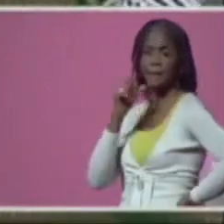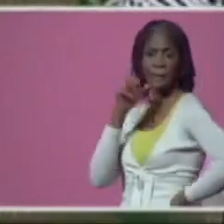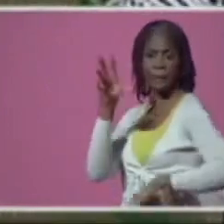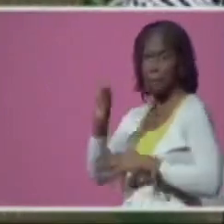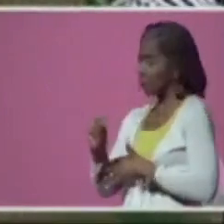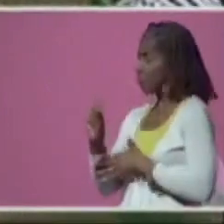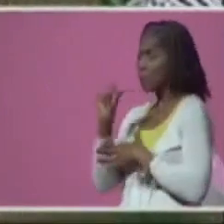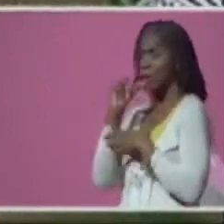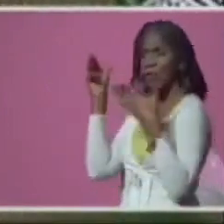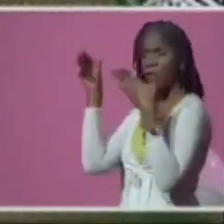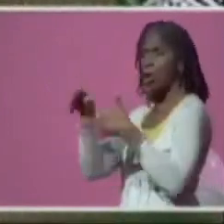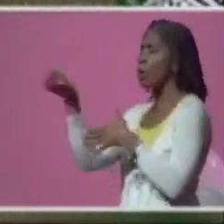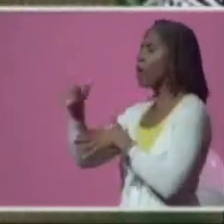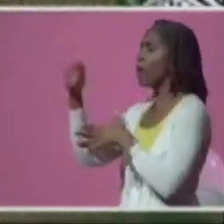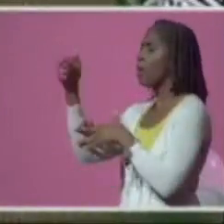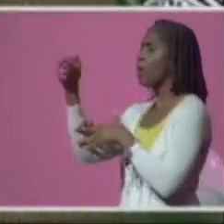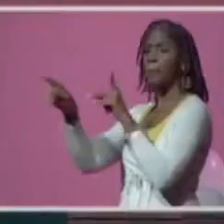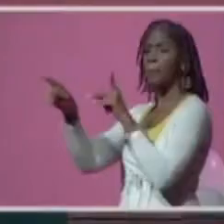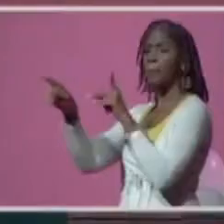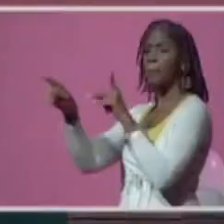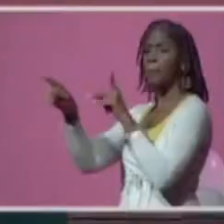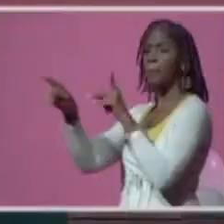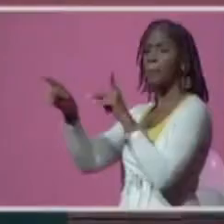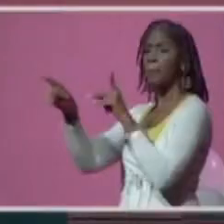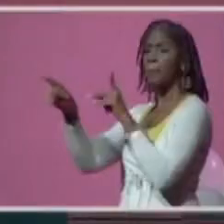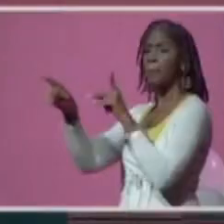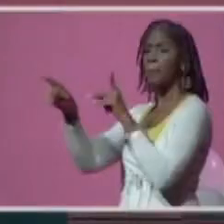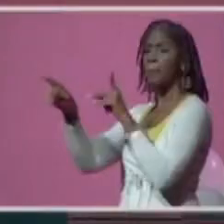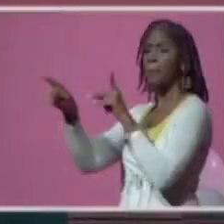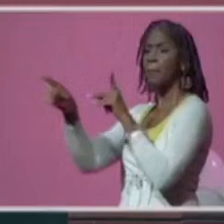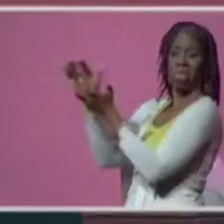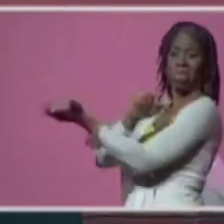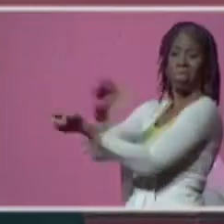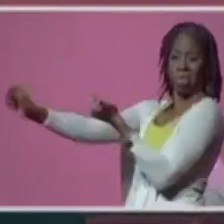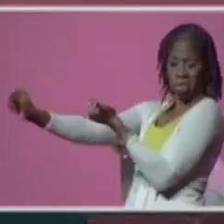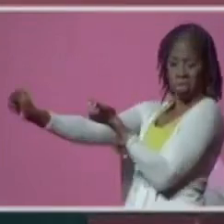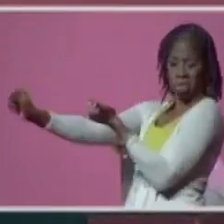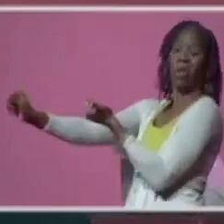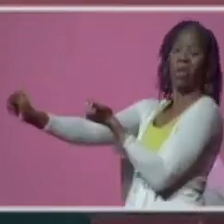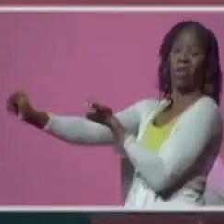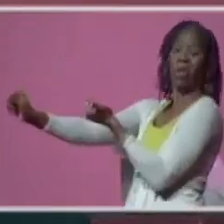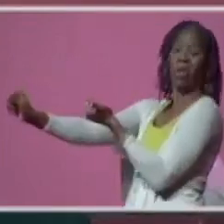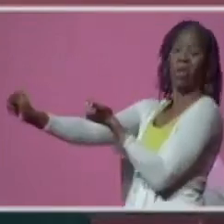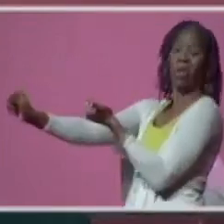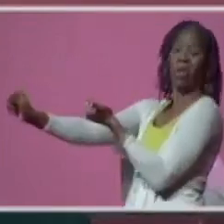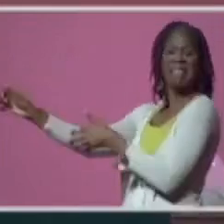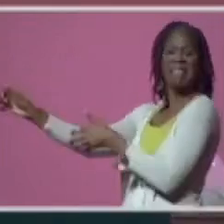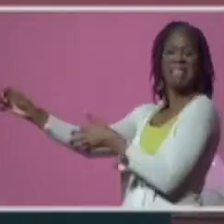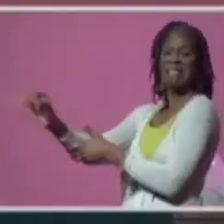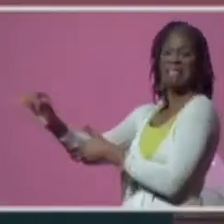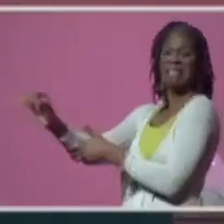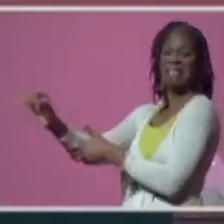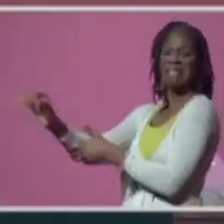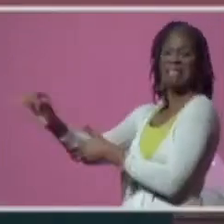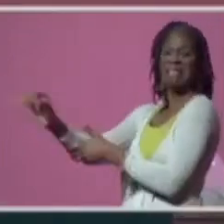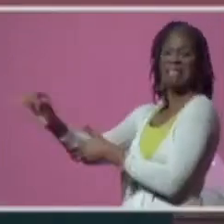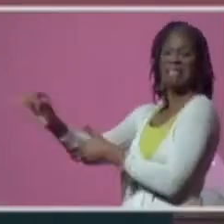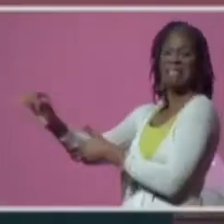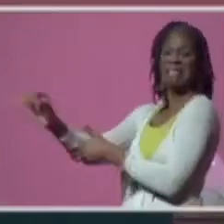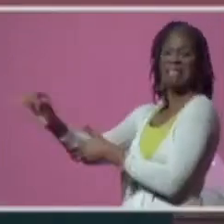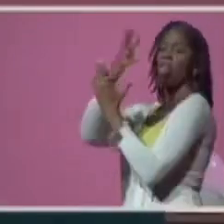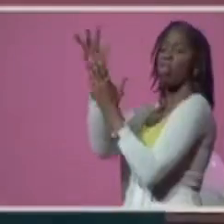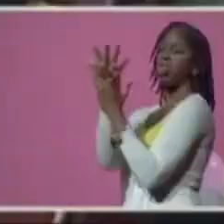workers of iniquity, for they shall soon get cut down like the green grass.